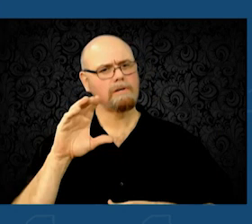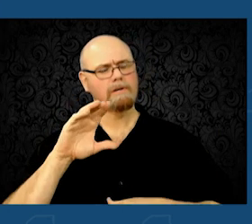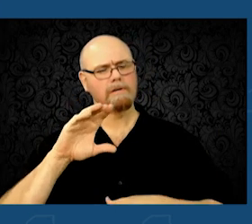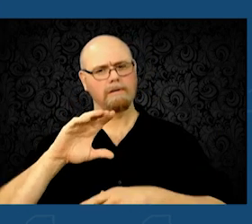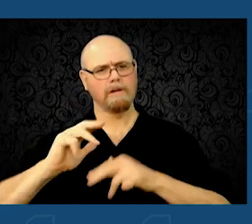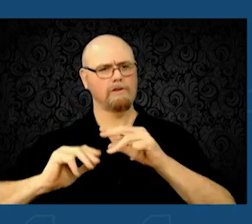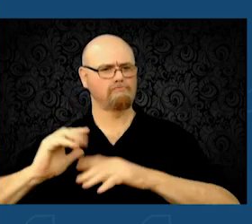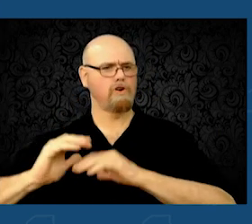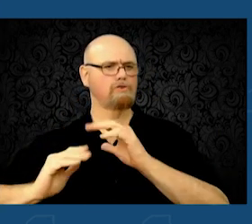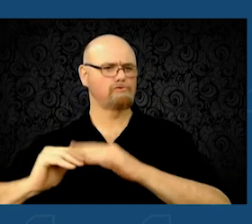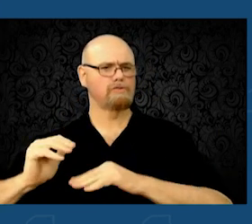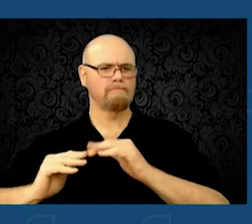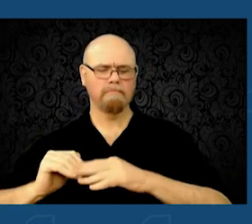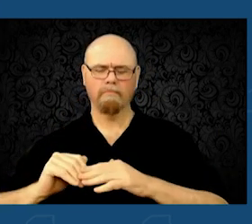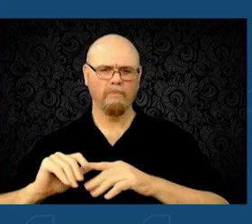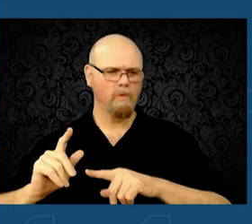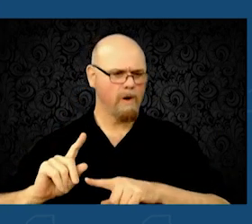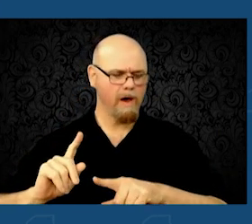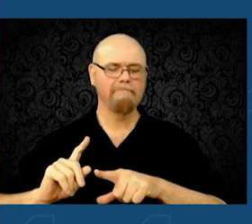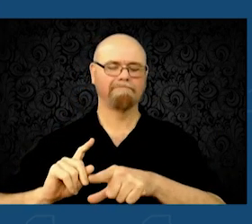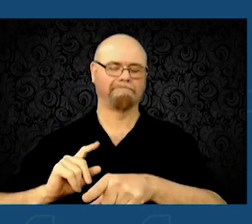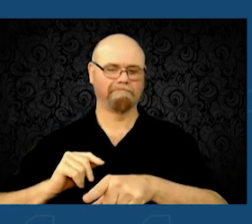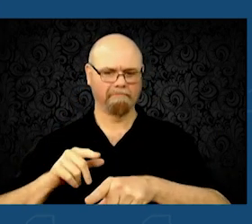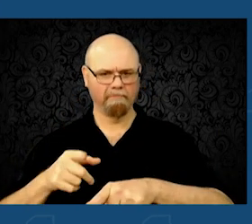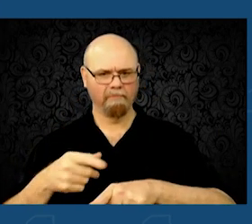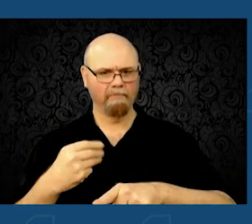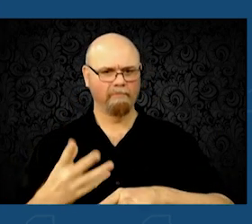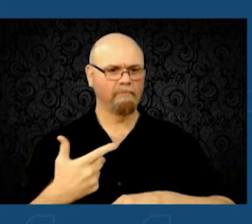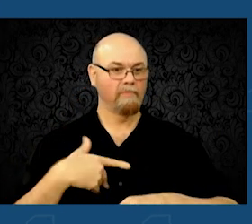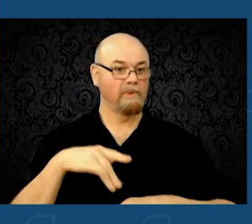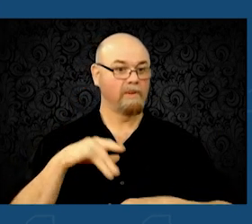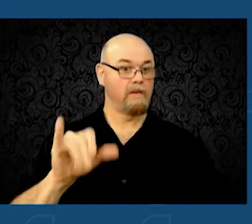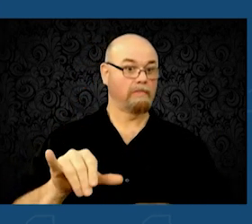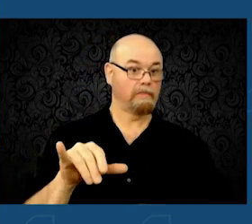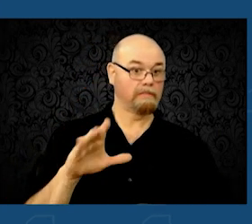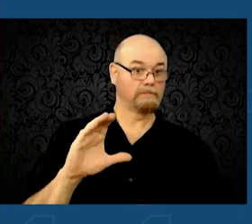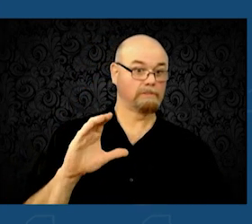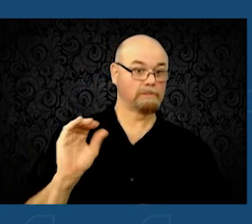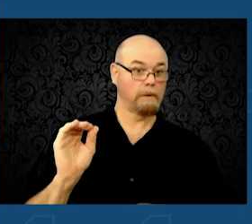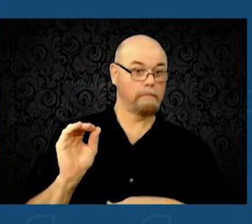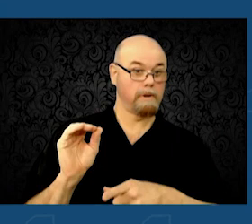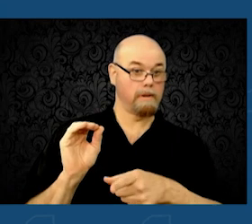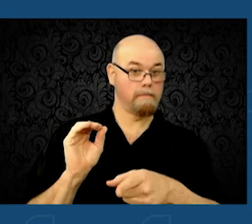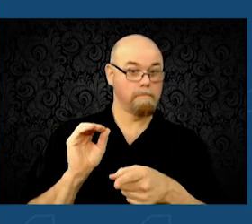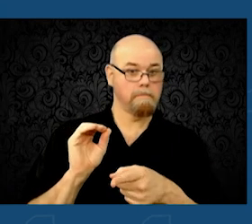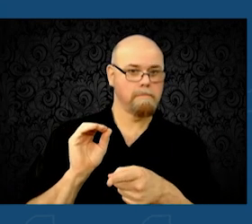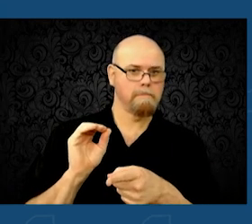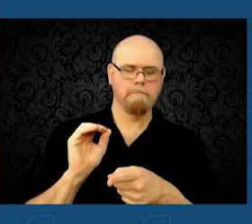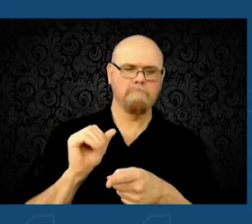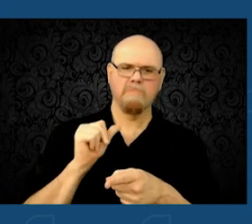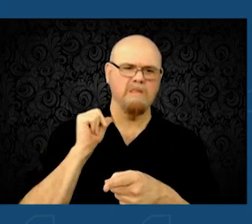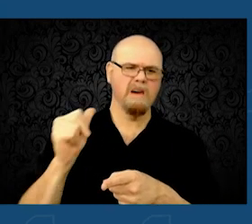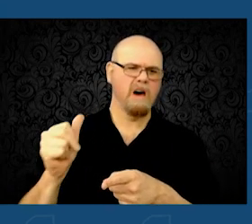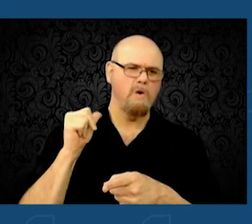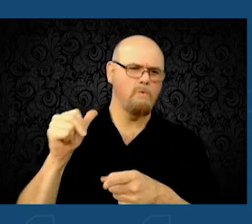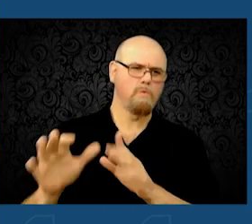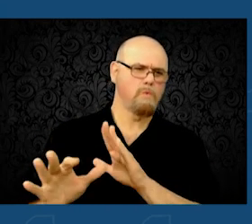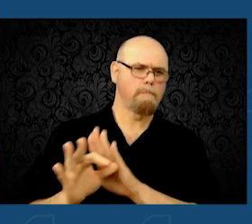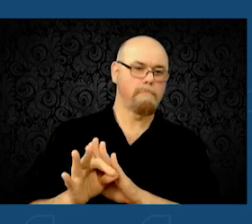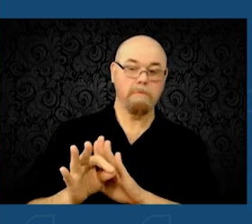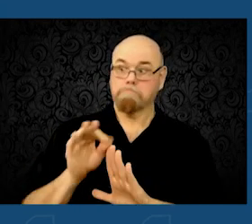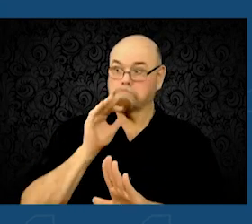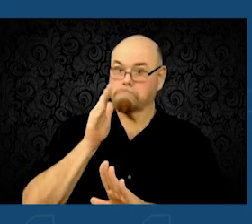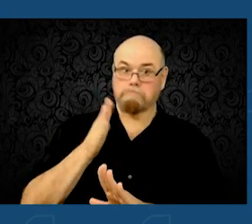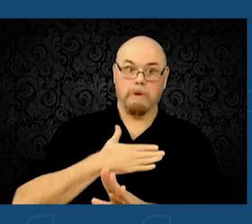Let me tell you, this construction company, I wouldn't pick anyone else. And they're no relation, no